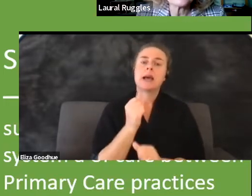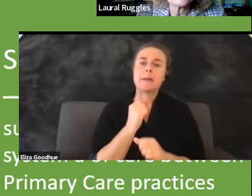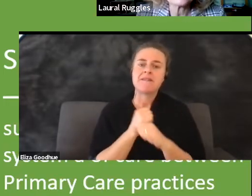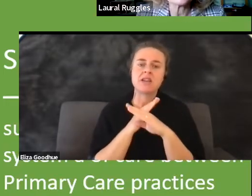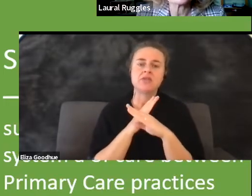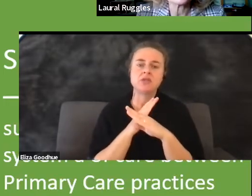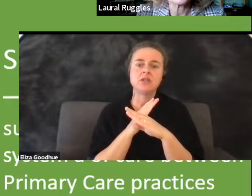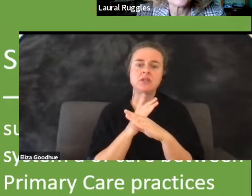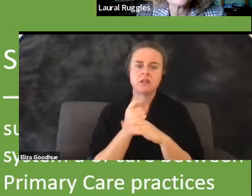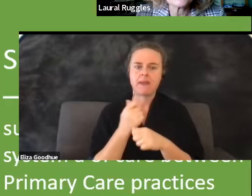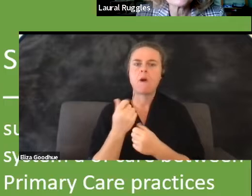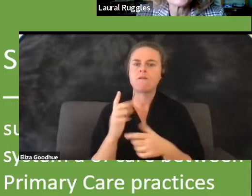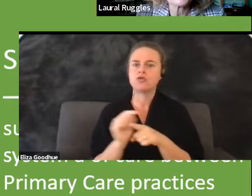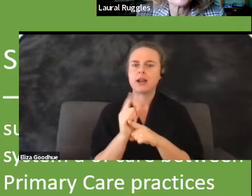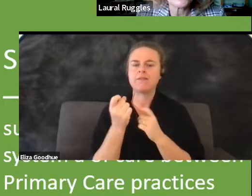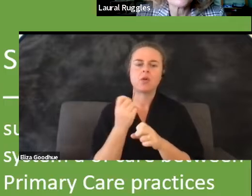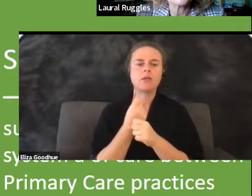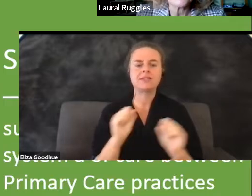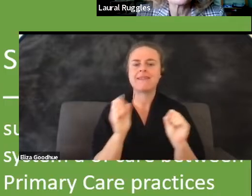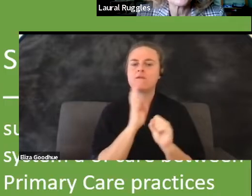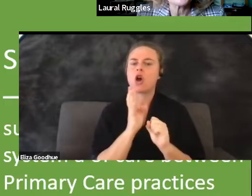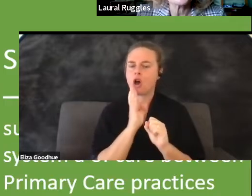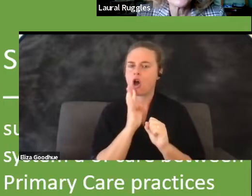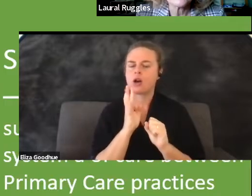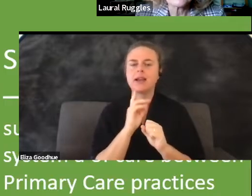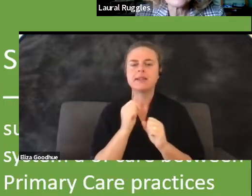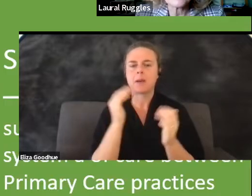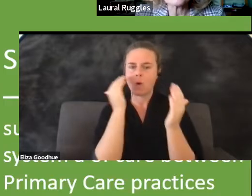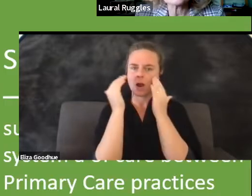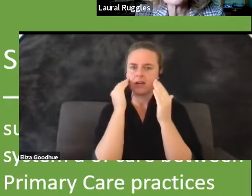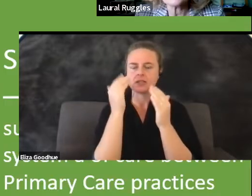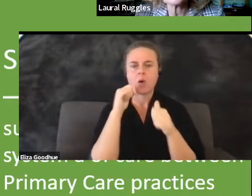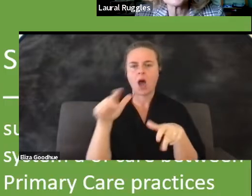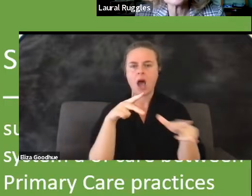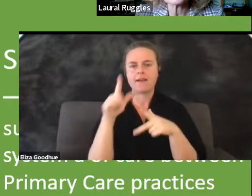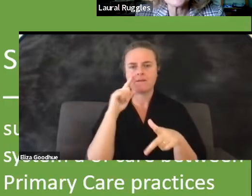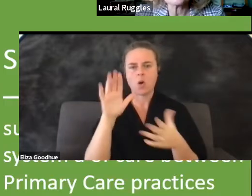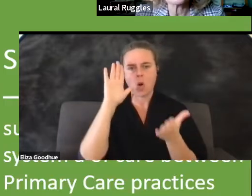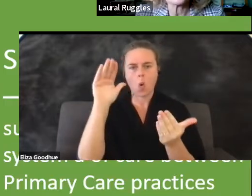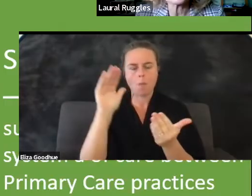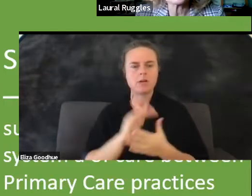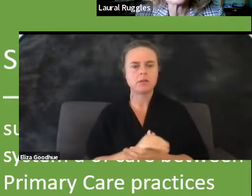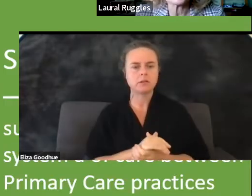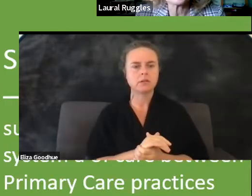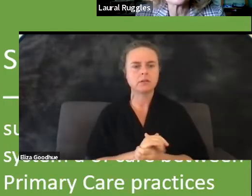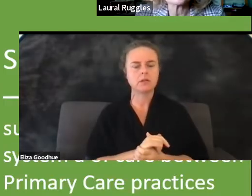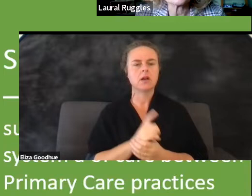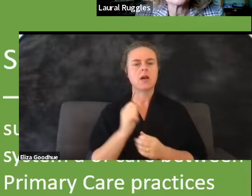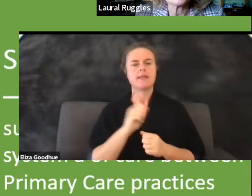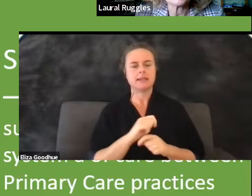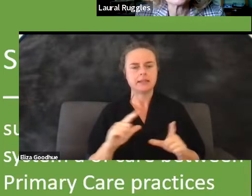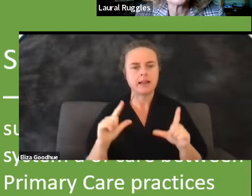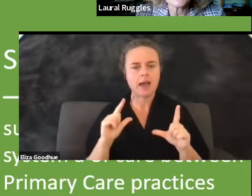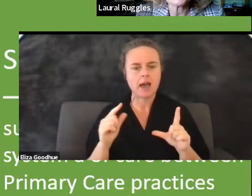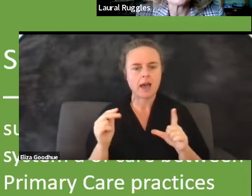Talk training. They did some awareness through Hike for Hope. And then this slide features some work that they